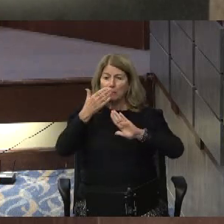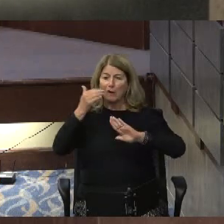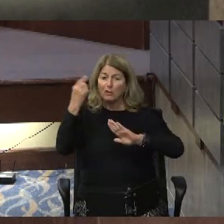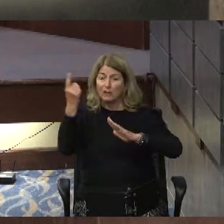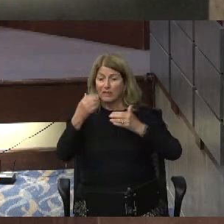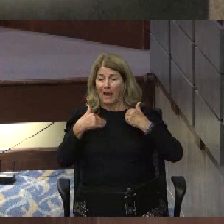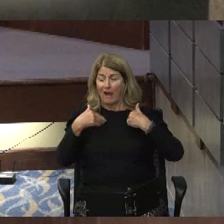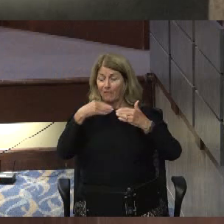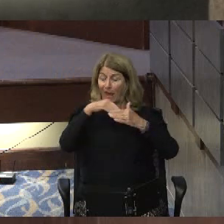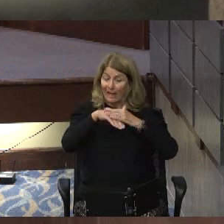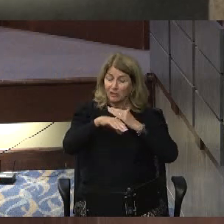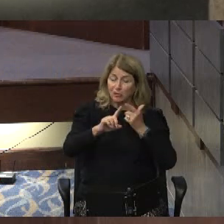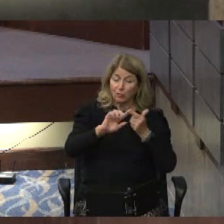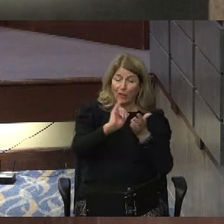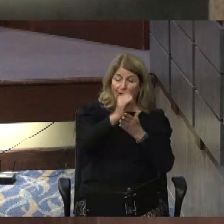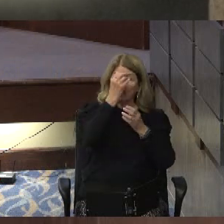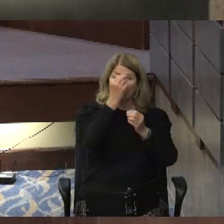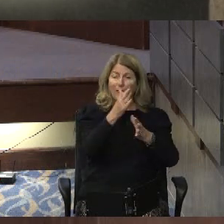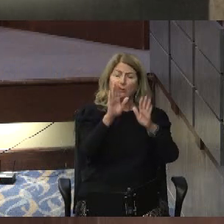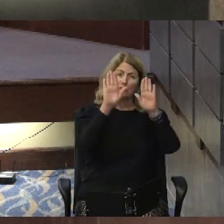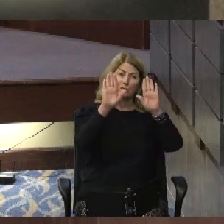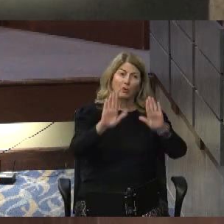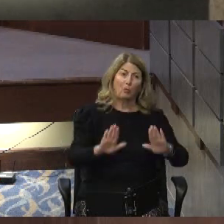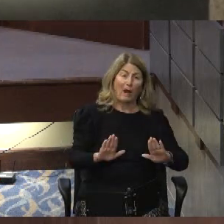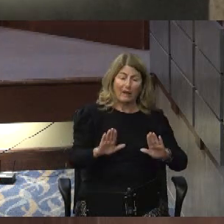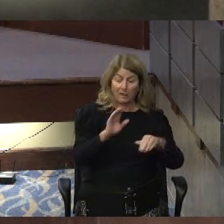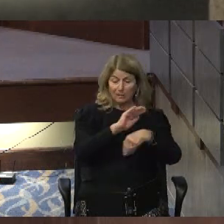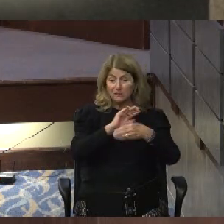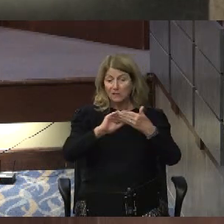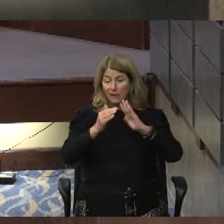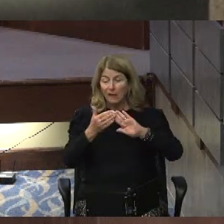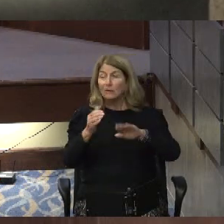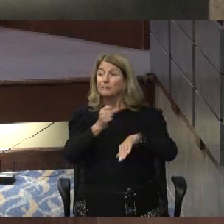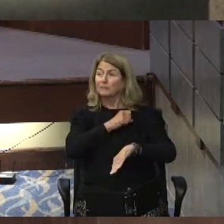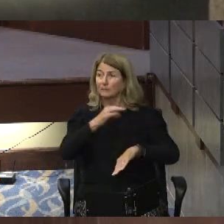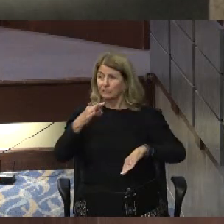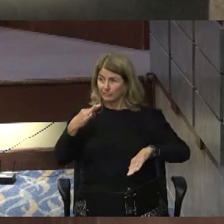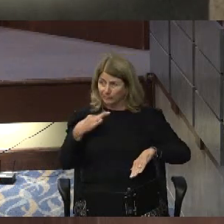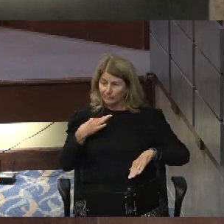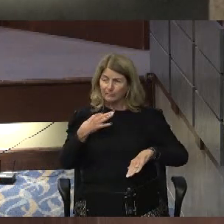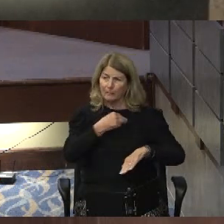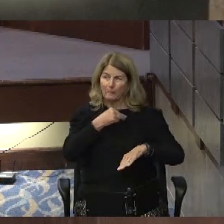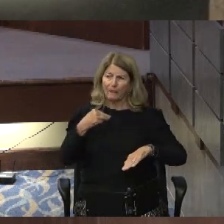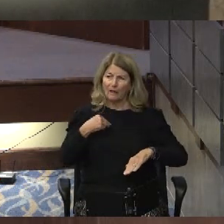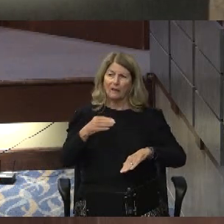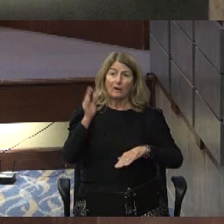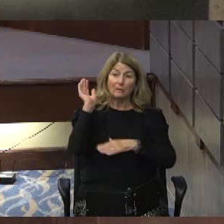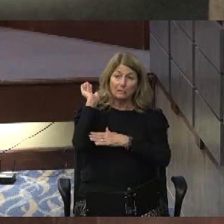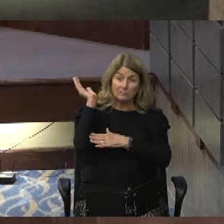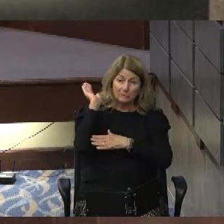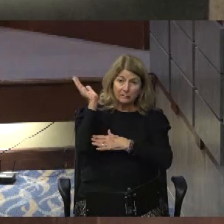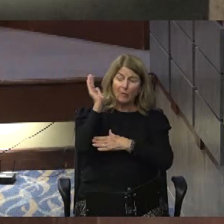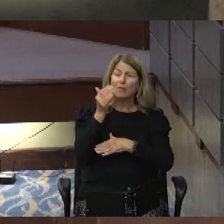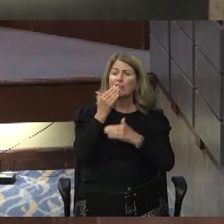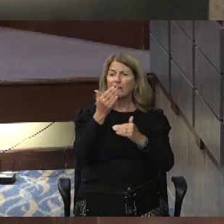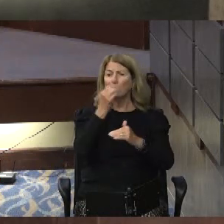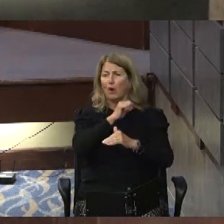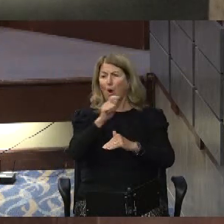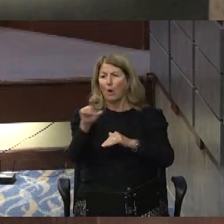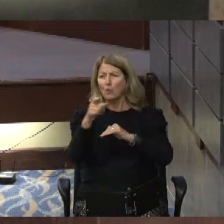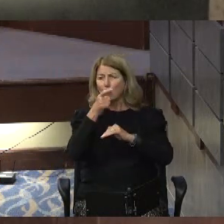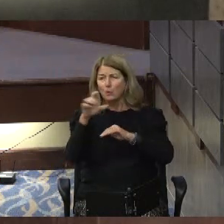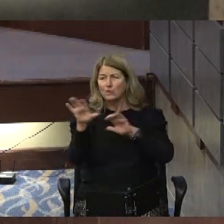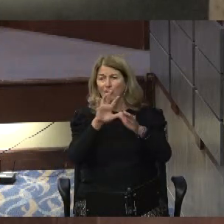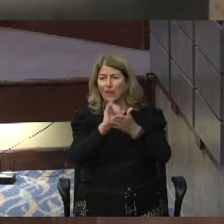So a great team of city staff members gave presentations. Thank you to all of you who did that. Other staff members